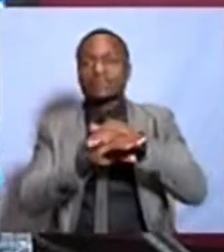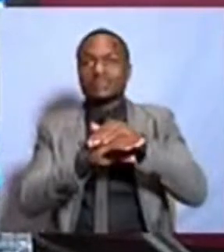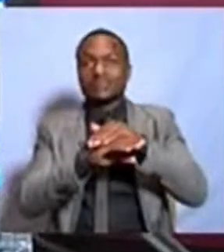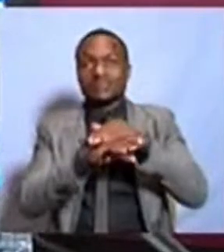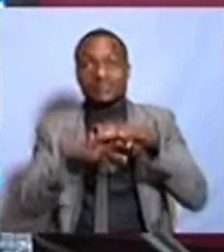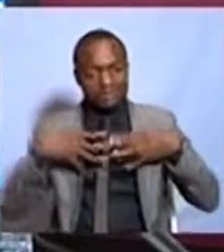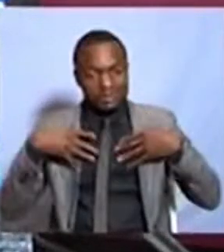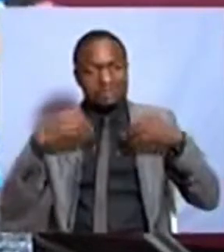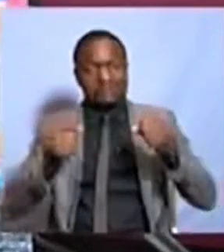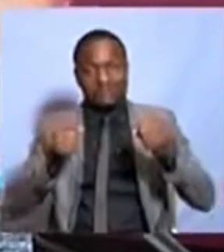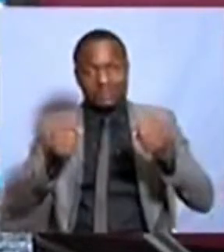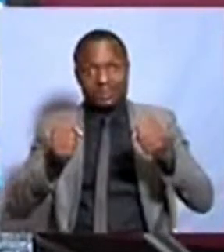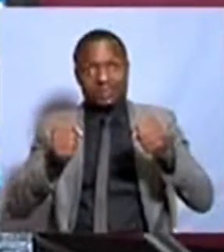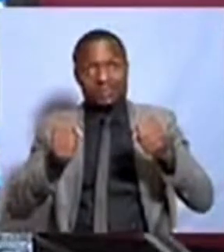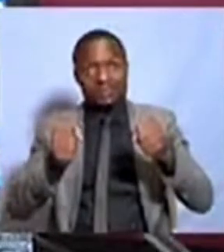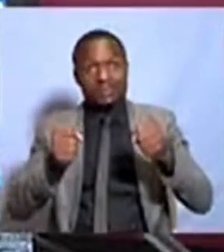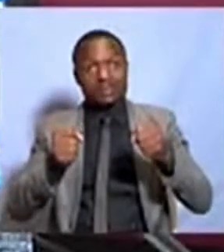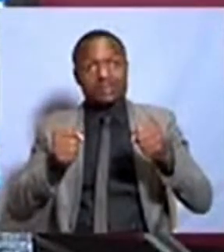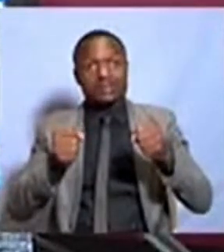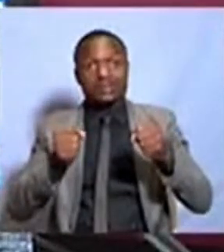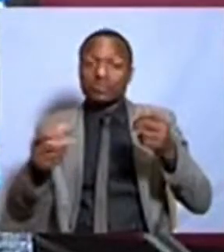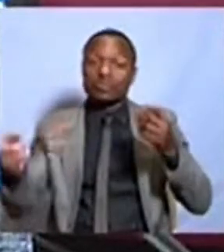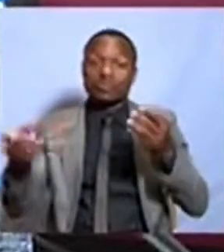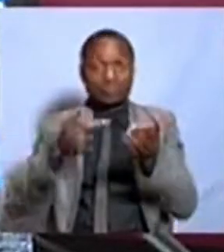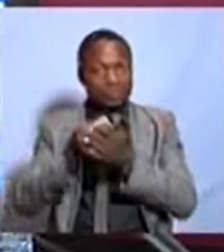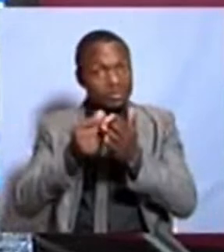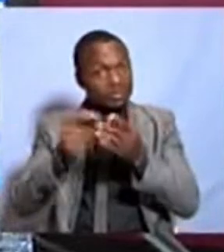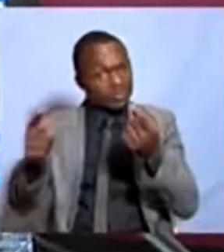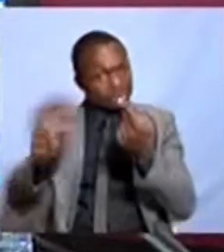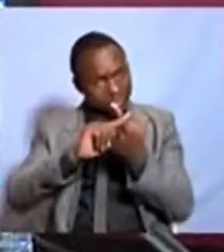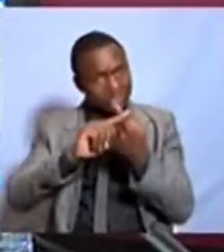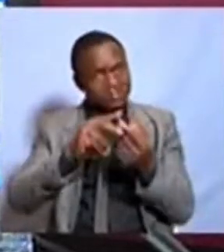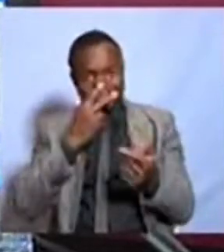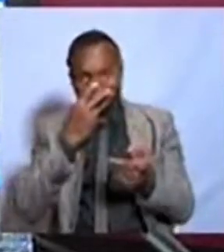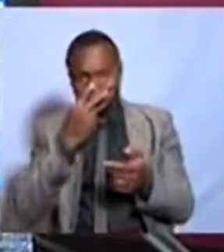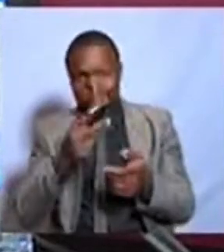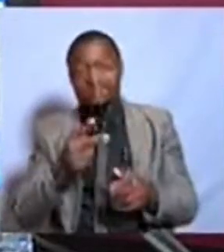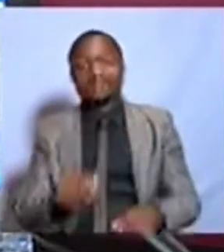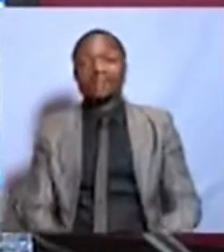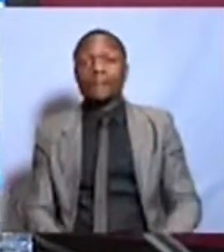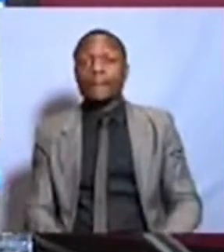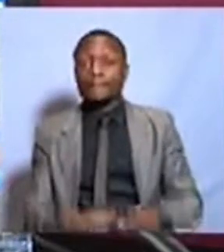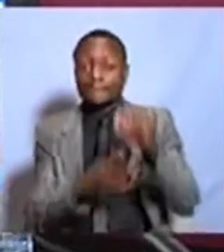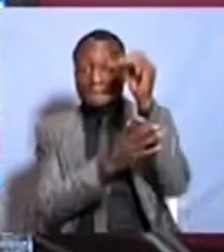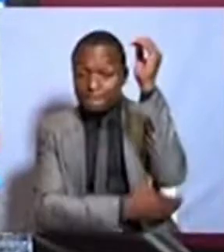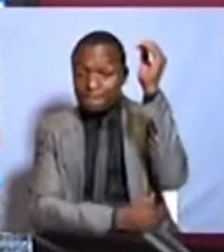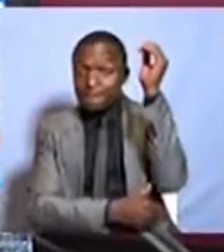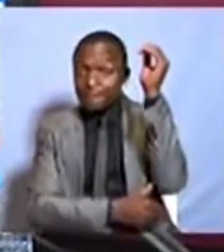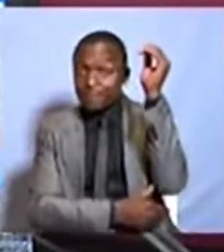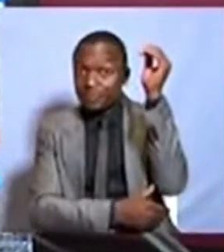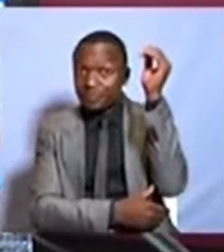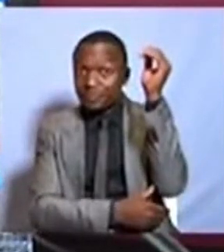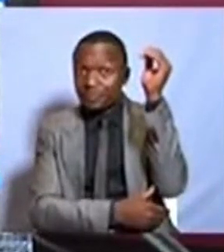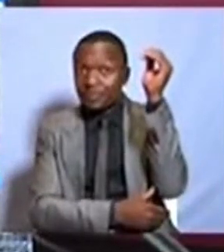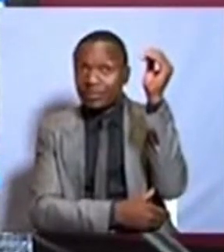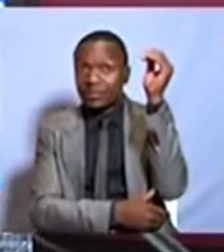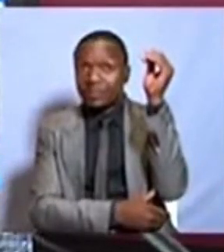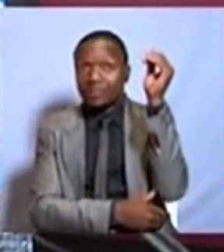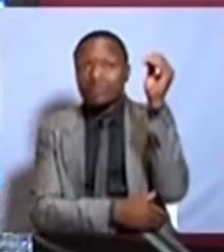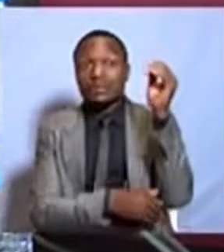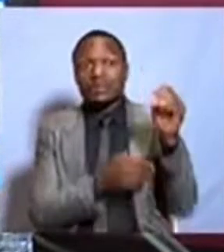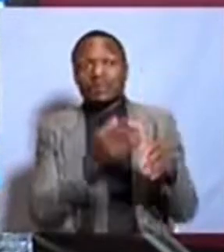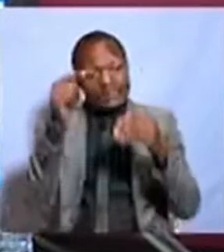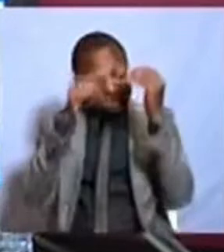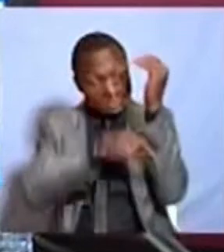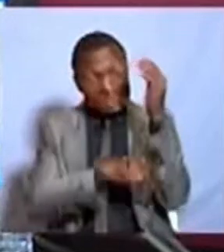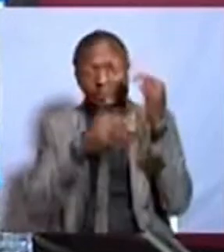saying it's gone from double dipping to cash plus, because we realize that poverty is multidimensional, like I earlier mentioned. So